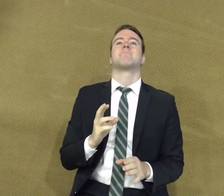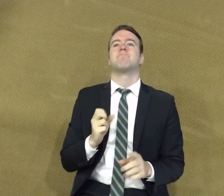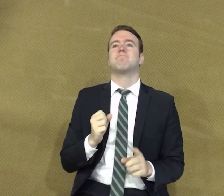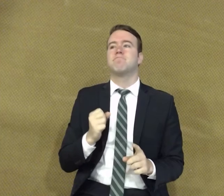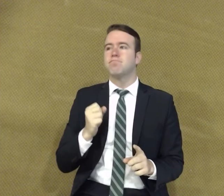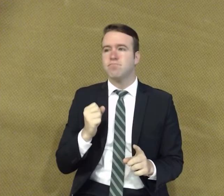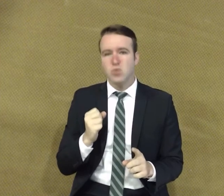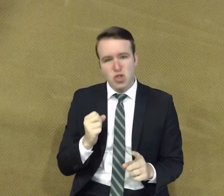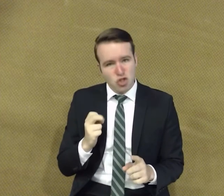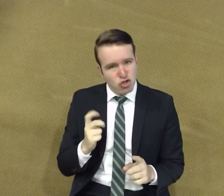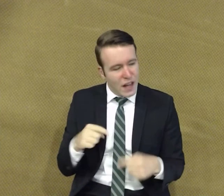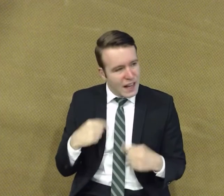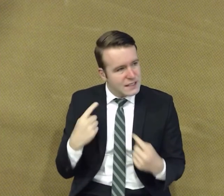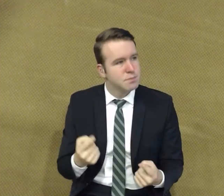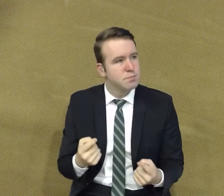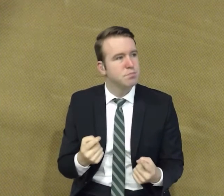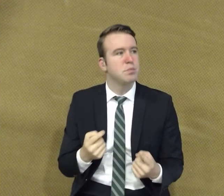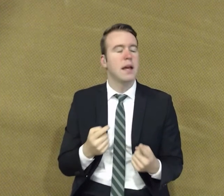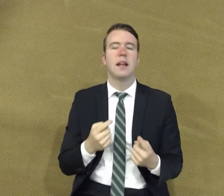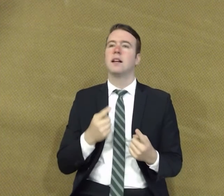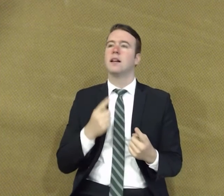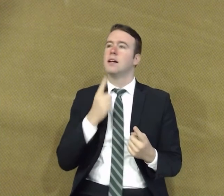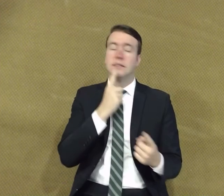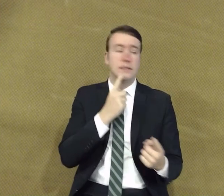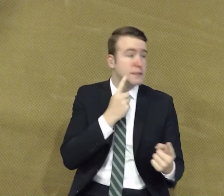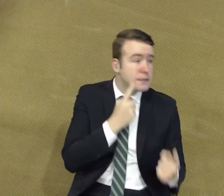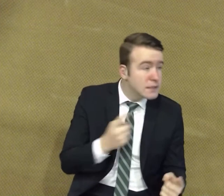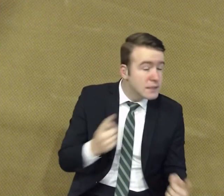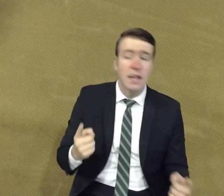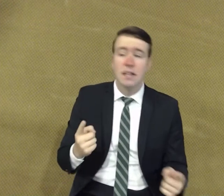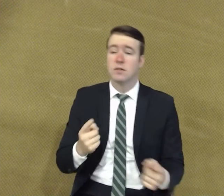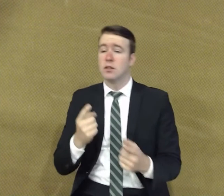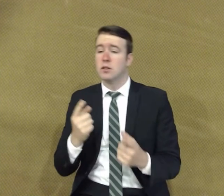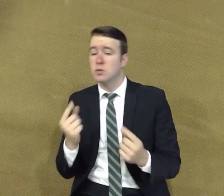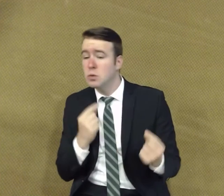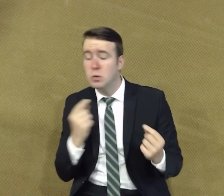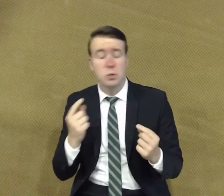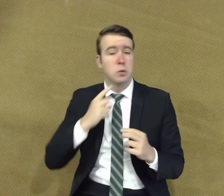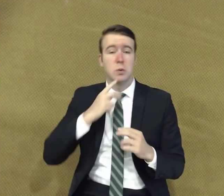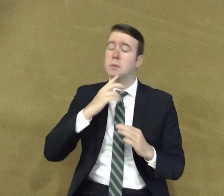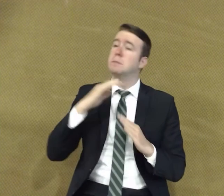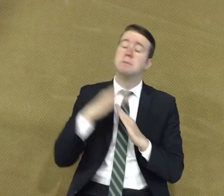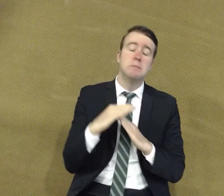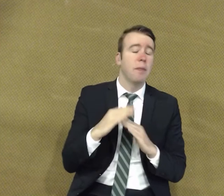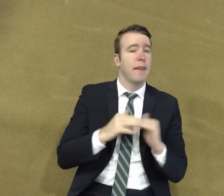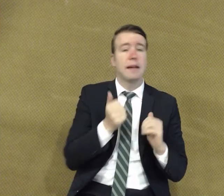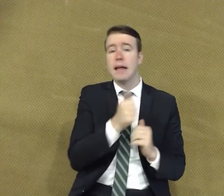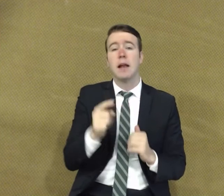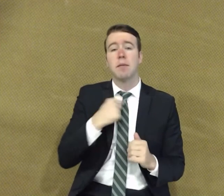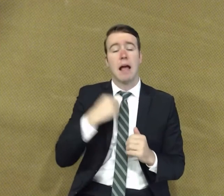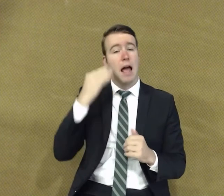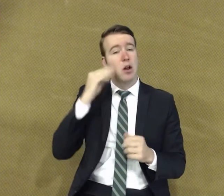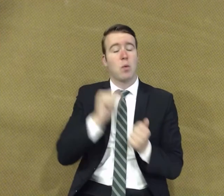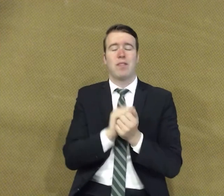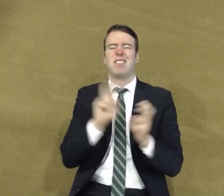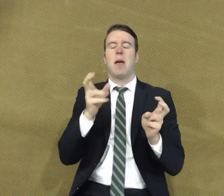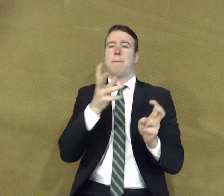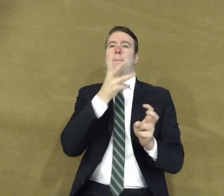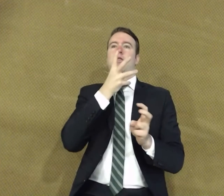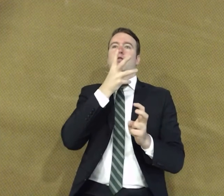has been as successful as anybody I know in the mother